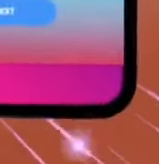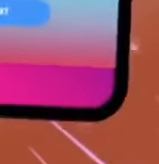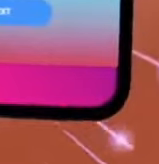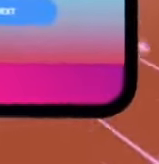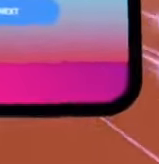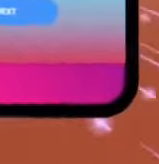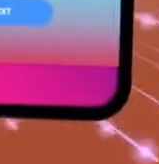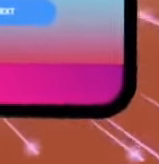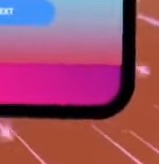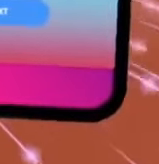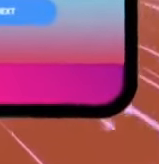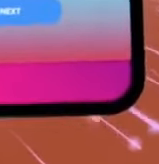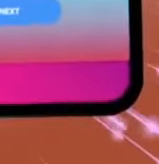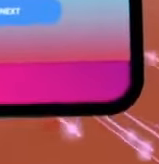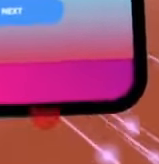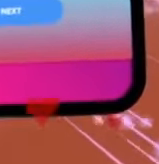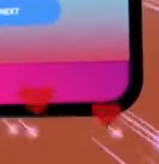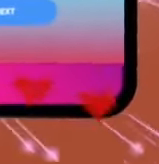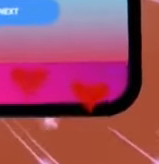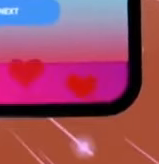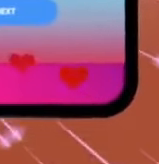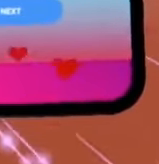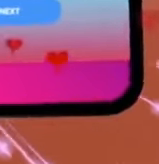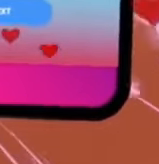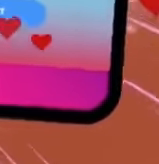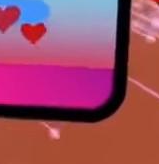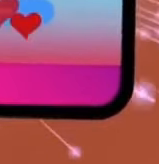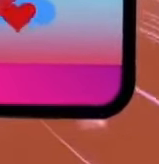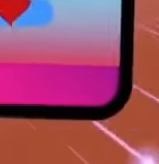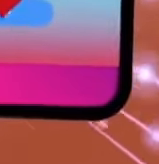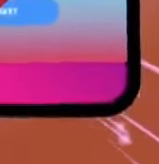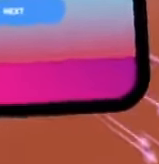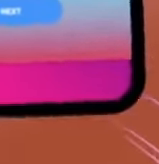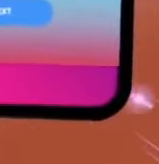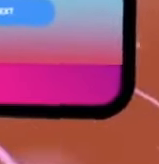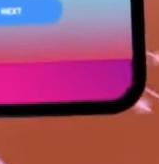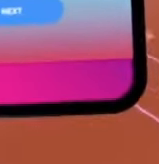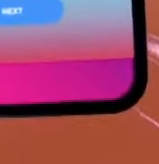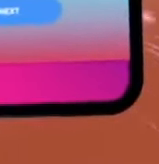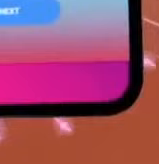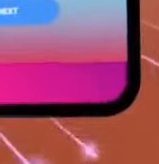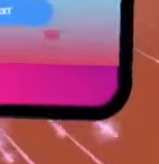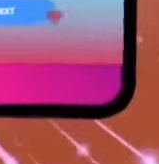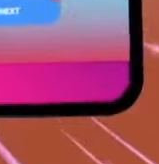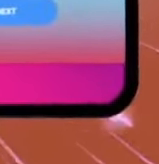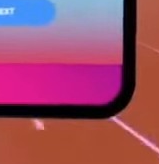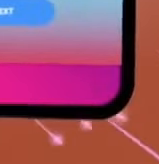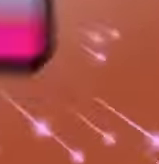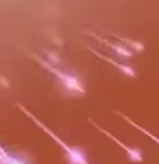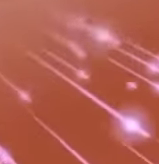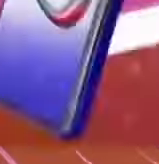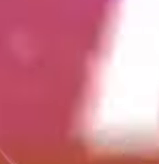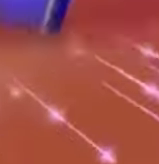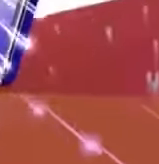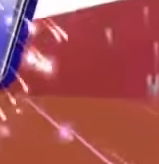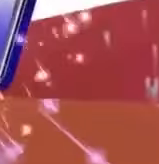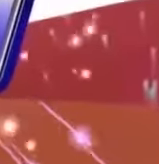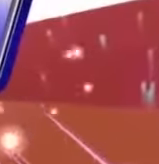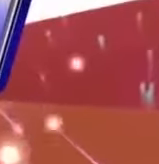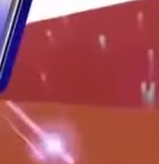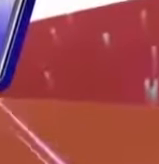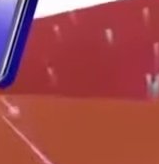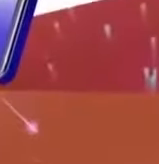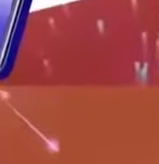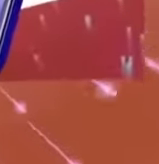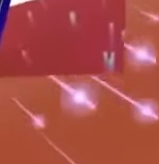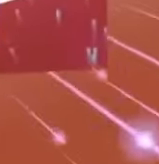pop quiz, and earn your Kapuso Hearts para sa chance na manalo ng 5,000 pesos sa All